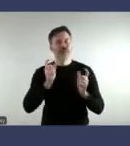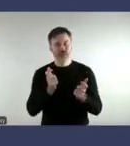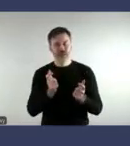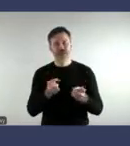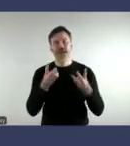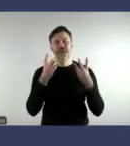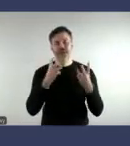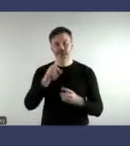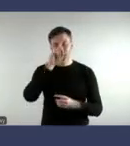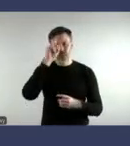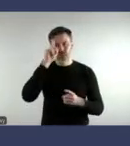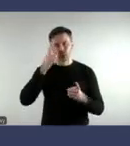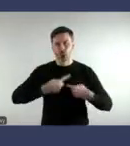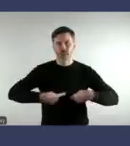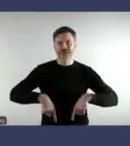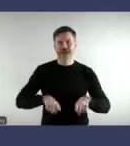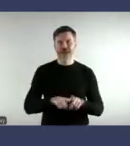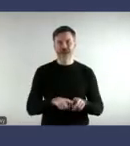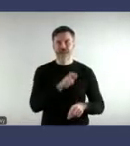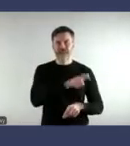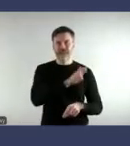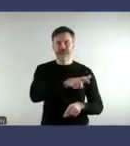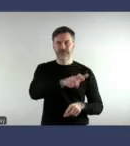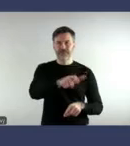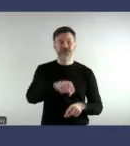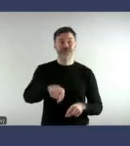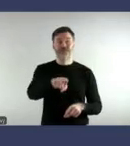headed by the citizens themselves, because